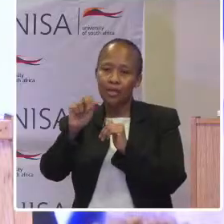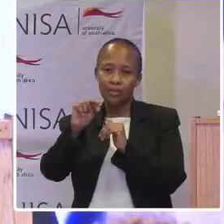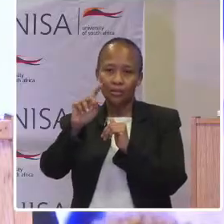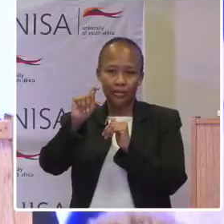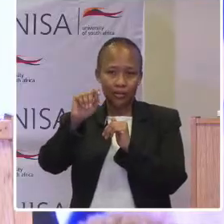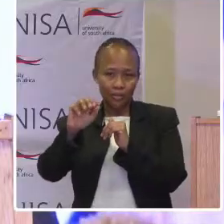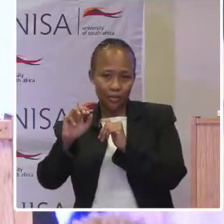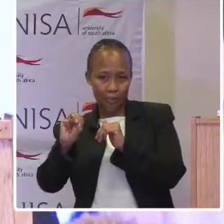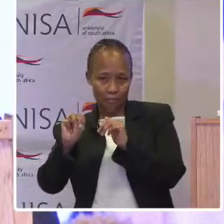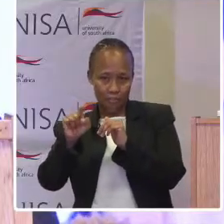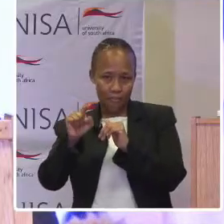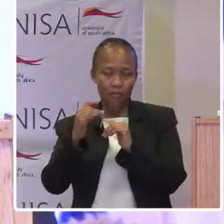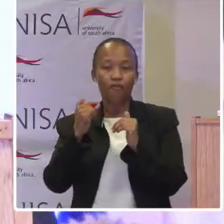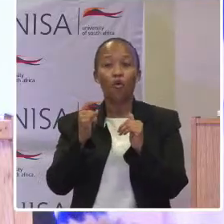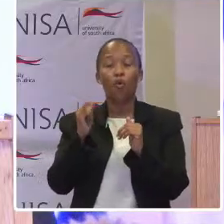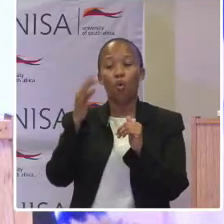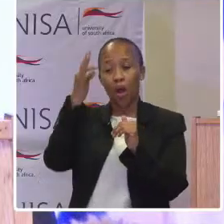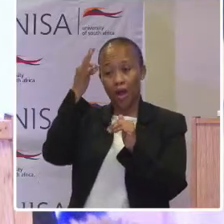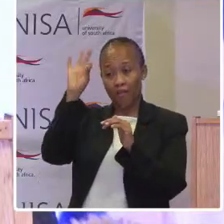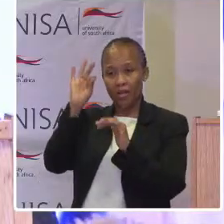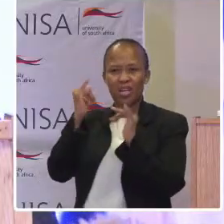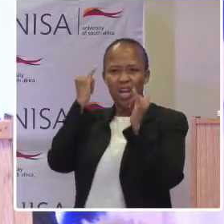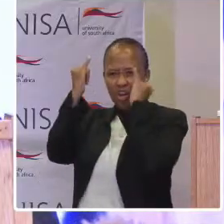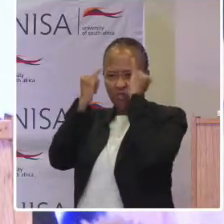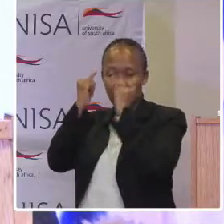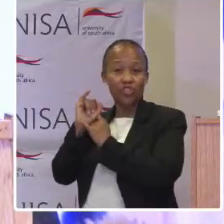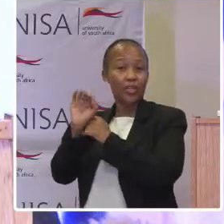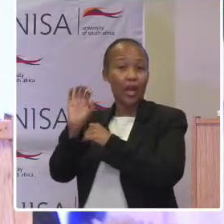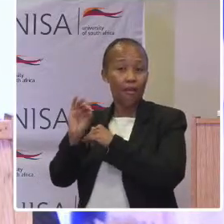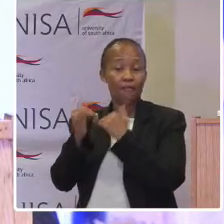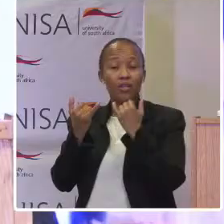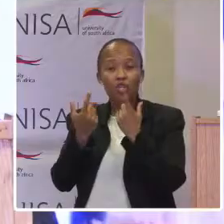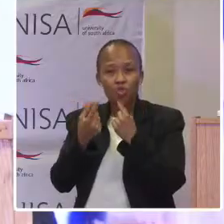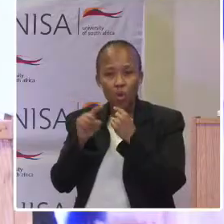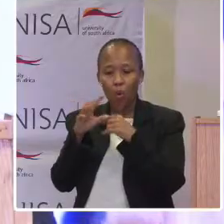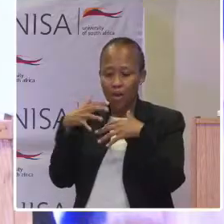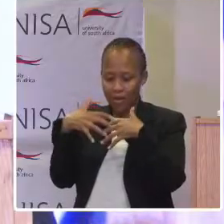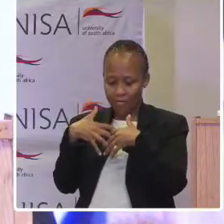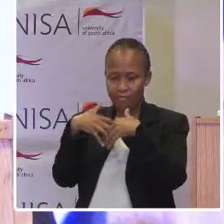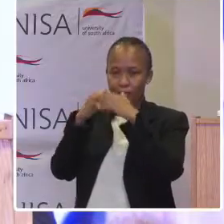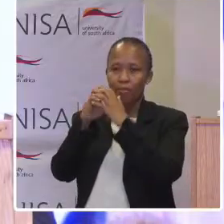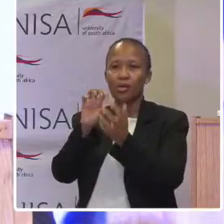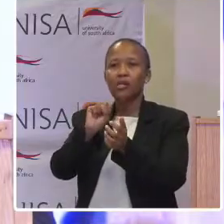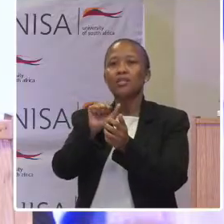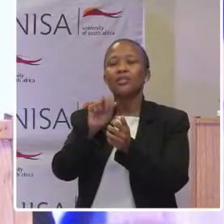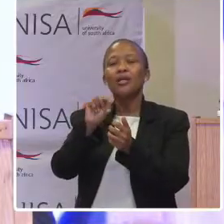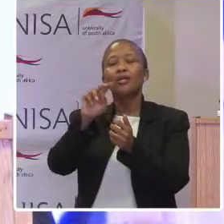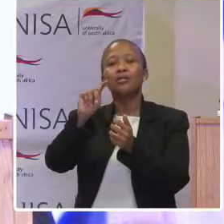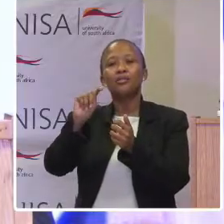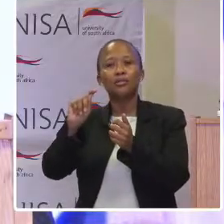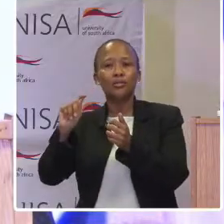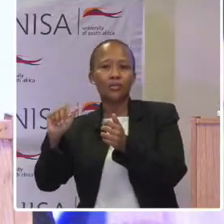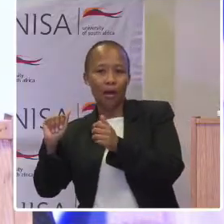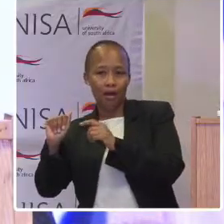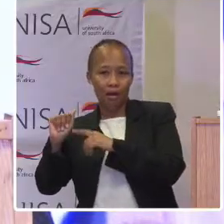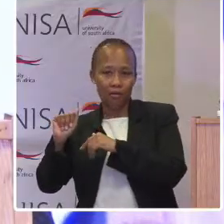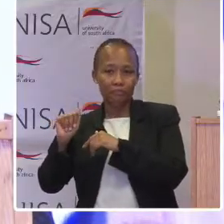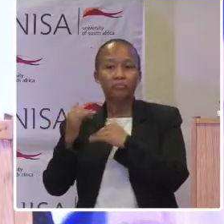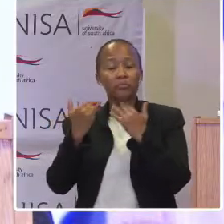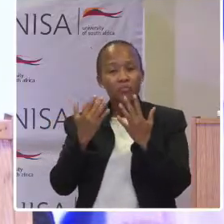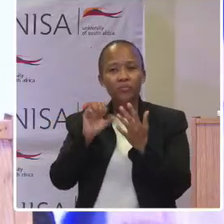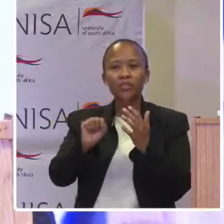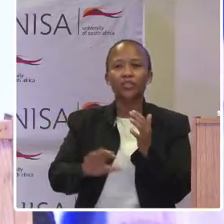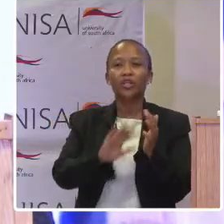and Innovation, enabled the establishment of SANSA as an implementing agency for the South African space